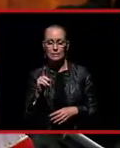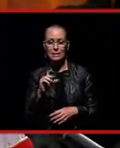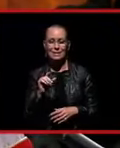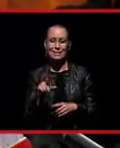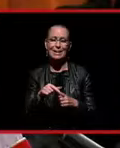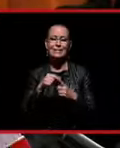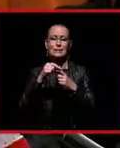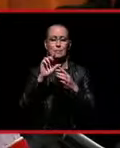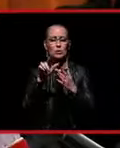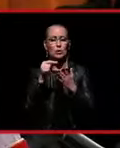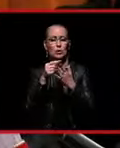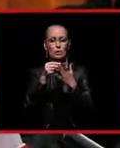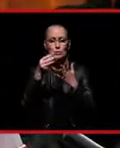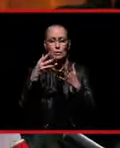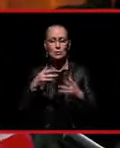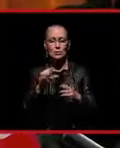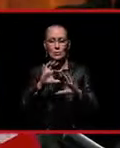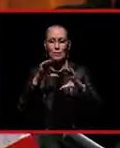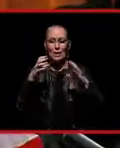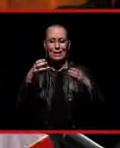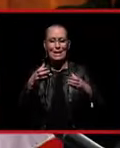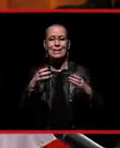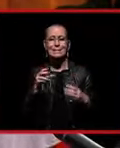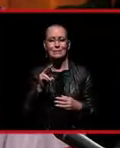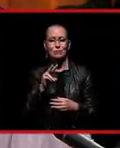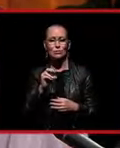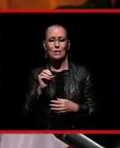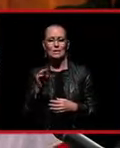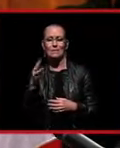and guests, the class of 2014.